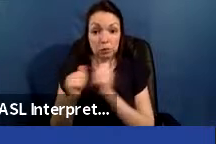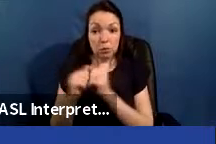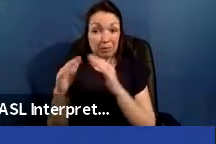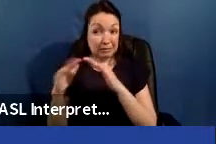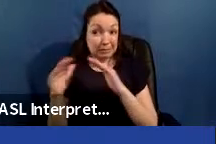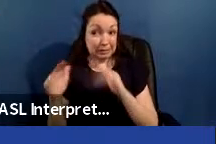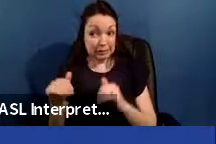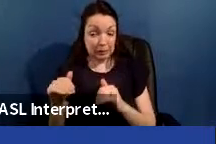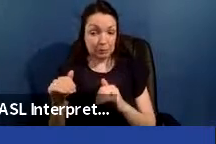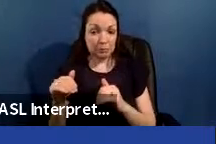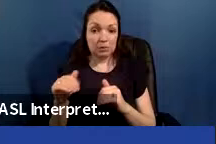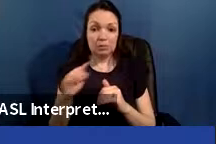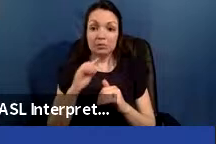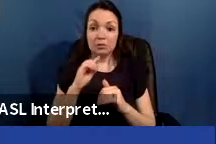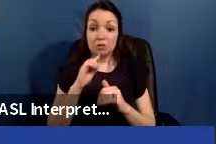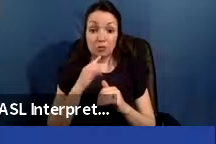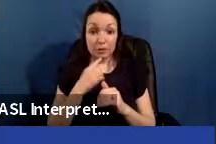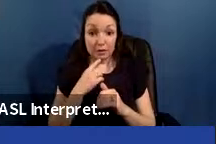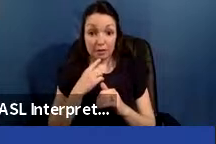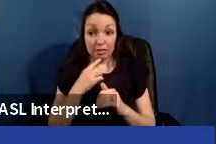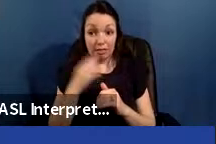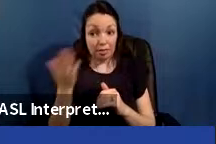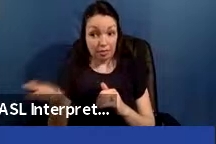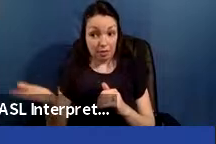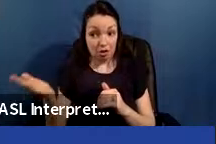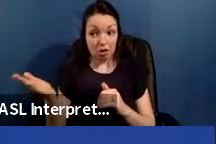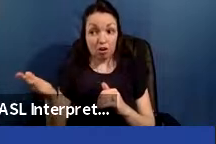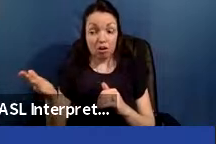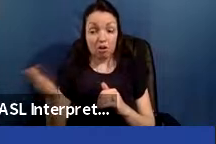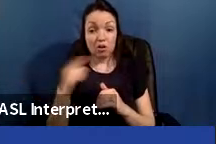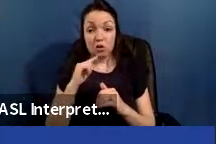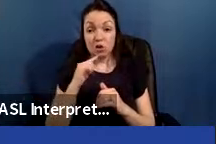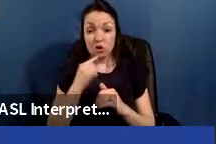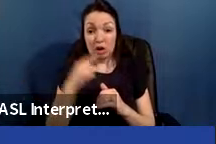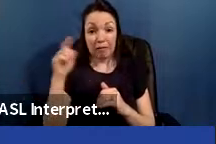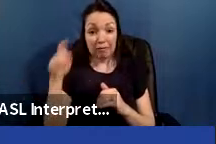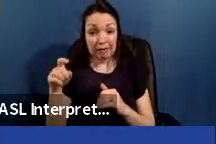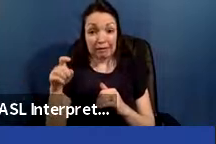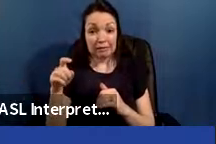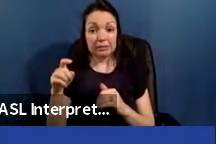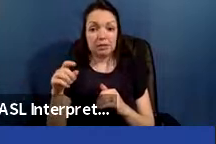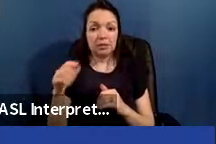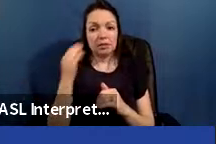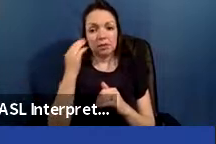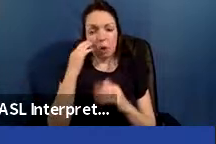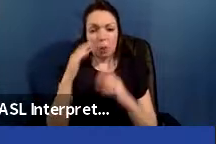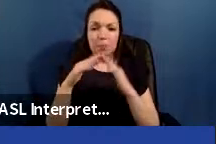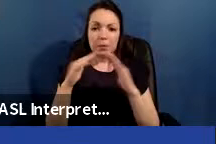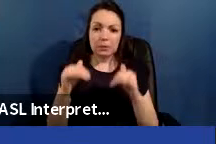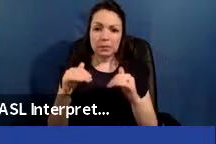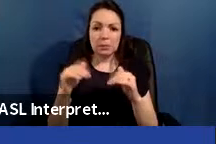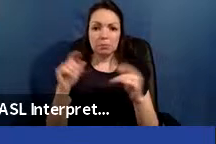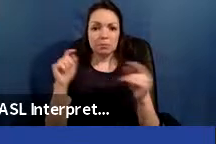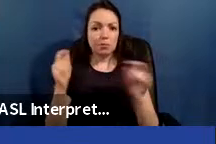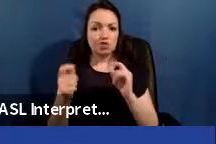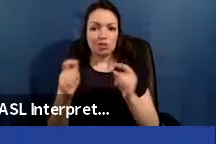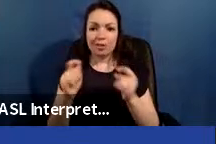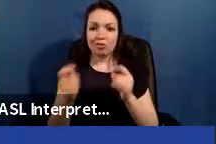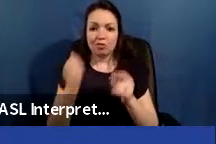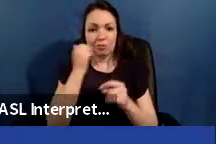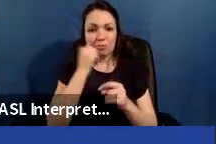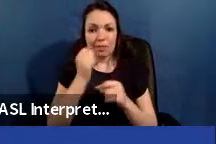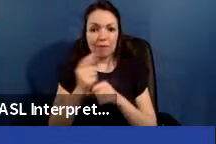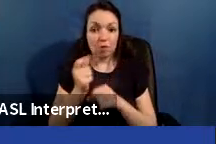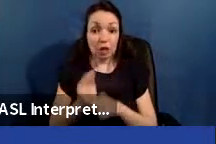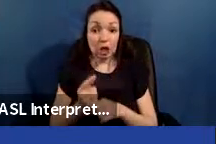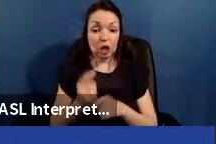systems that are critical out there, right? Because again, systems are dynamic. They change from year to year. The assessments take place over